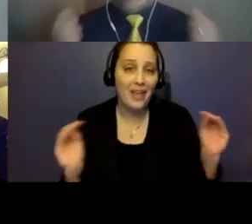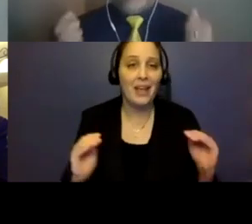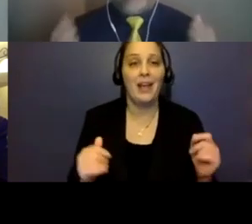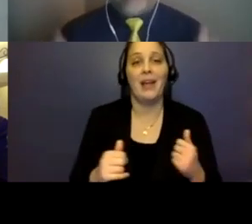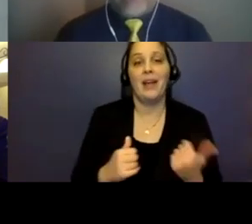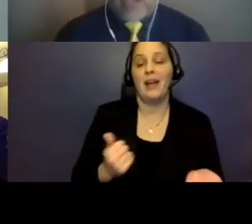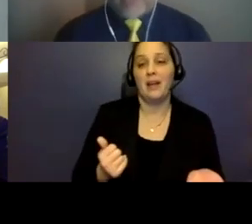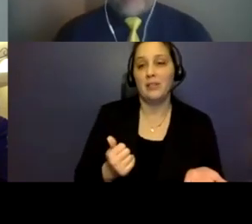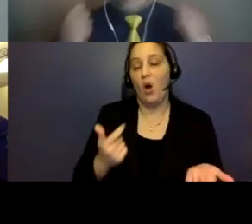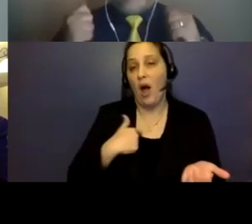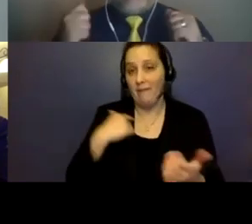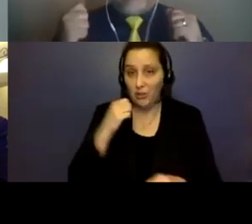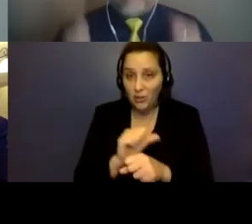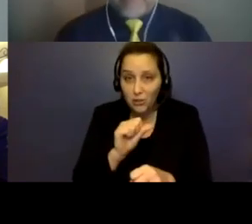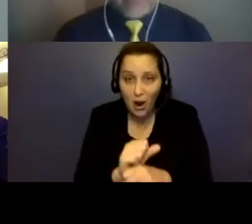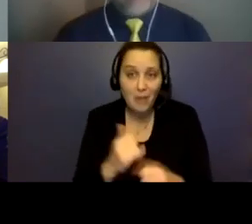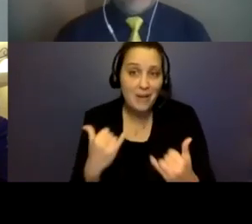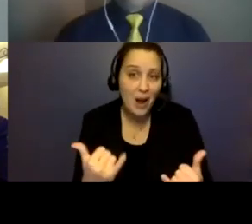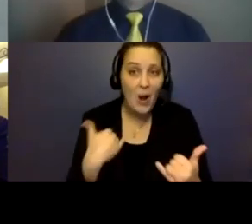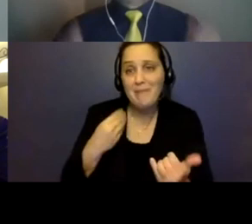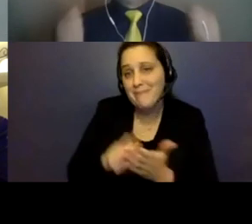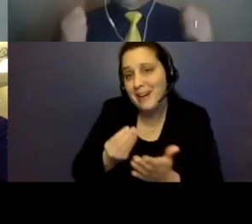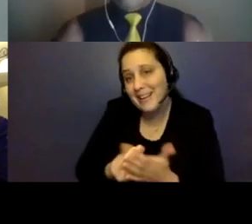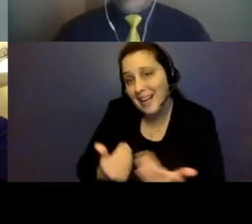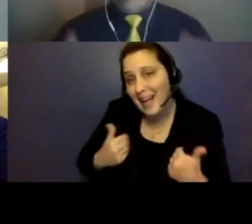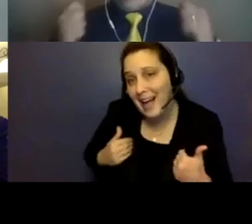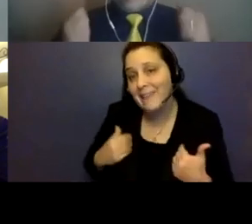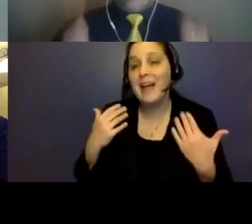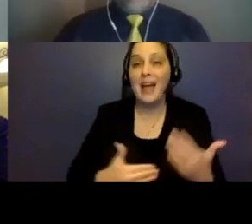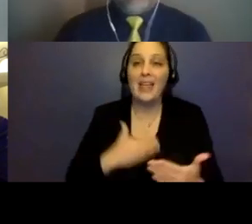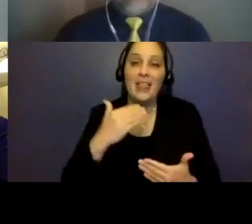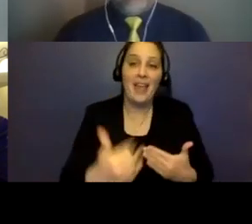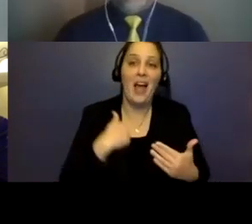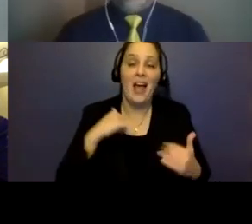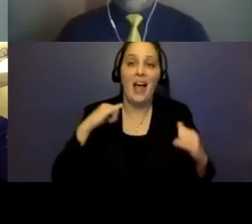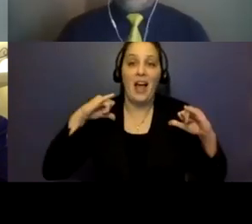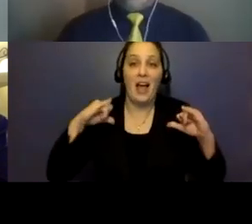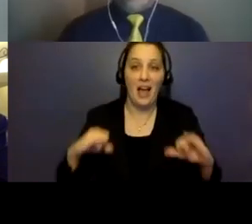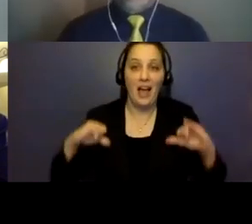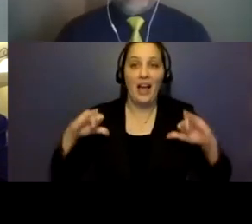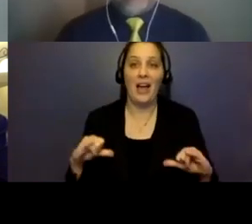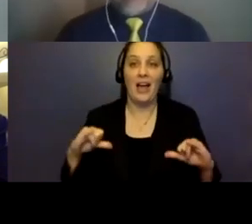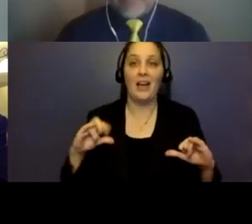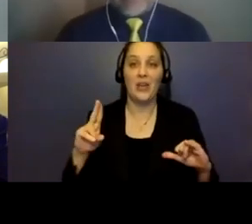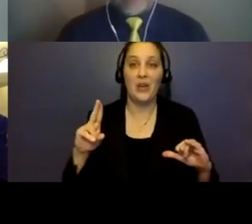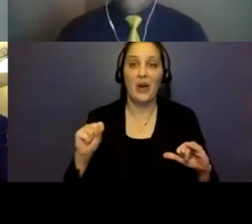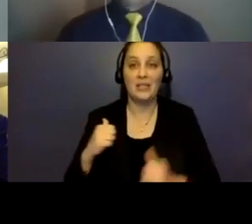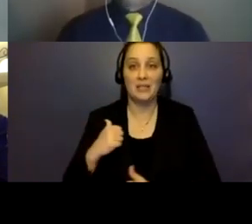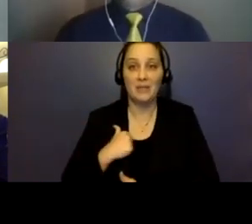because now I have a job and now I have money coming in. And then I learn that in the United States